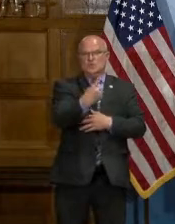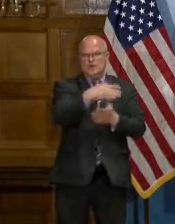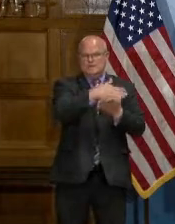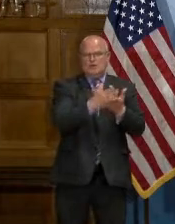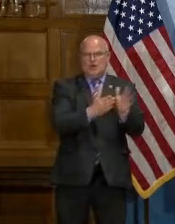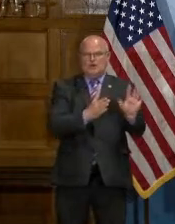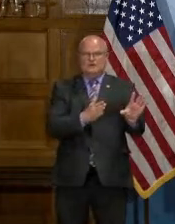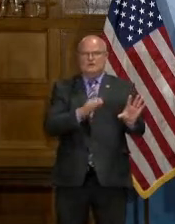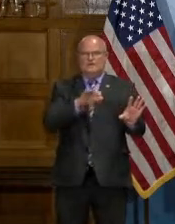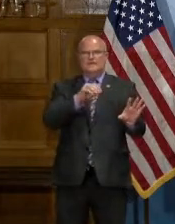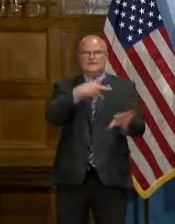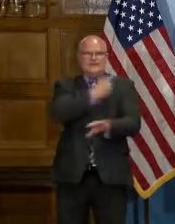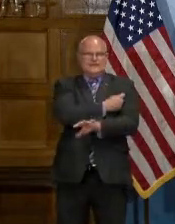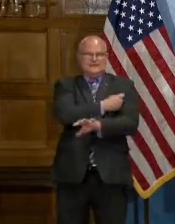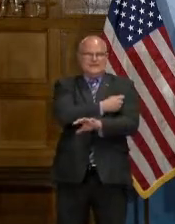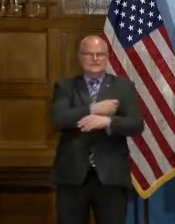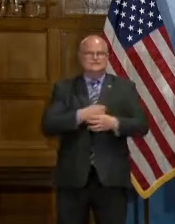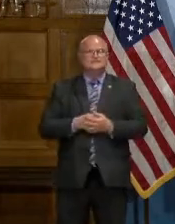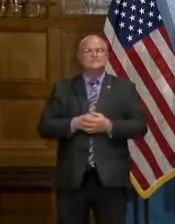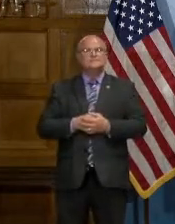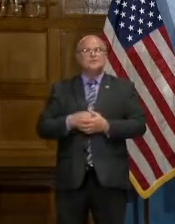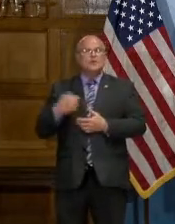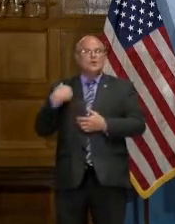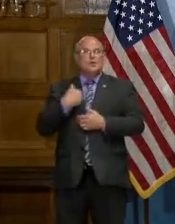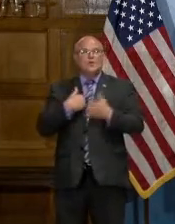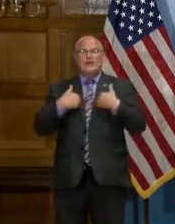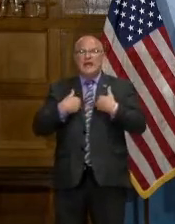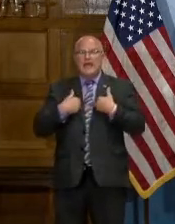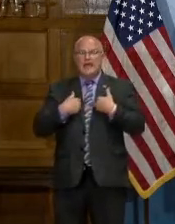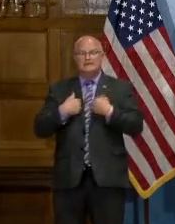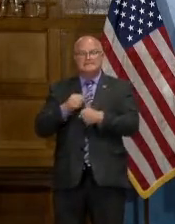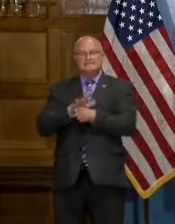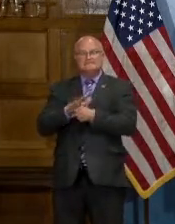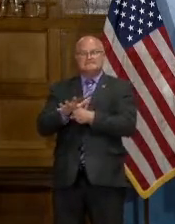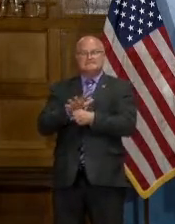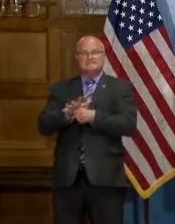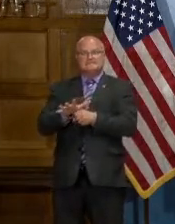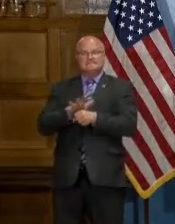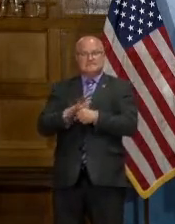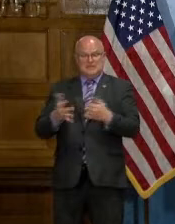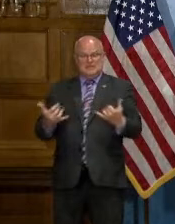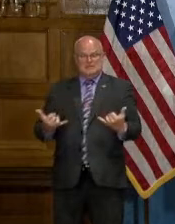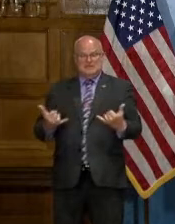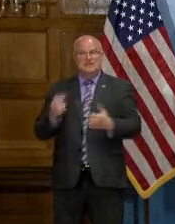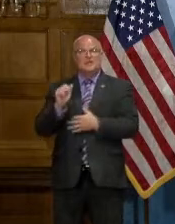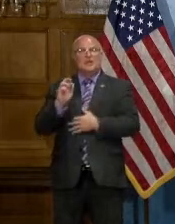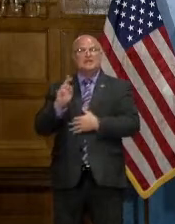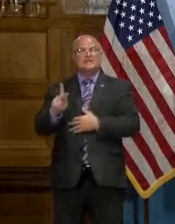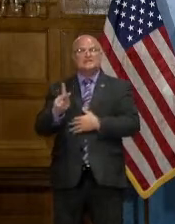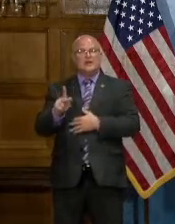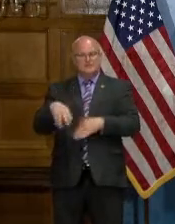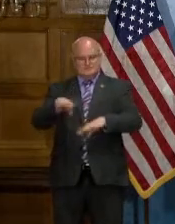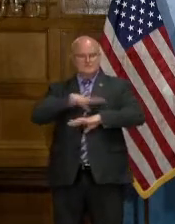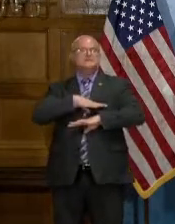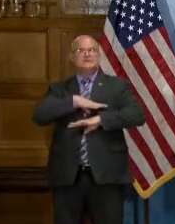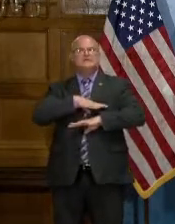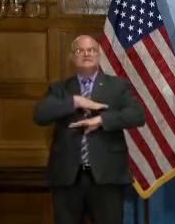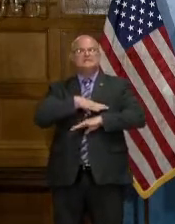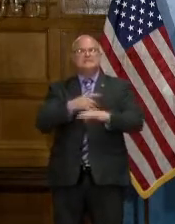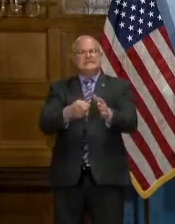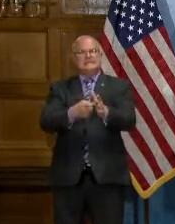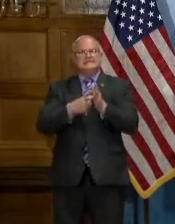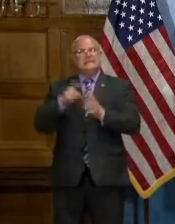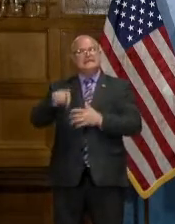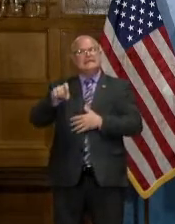part of the vaccination. We have the supply currently on hand in Arkansas to meet the